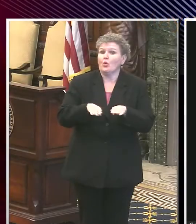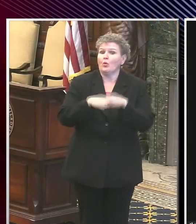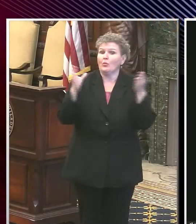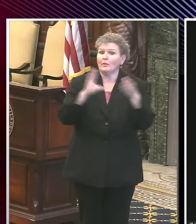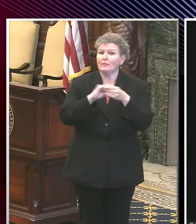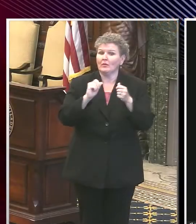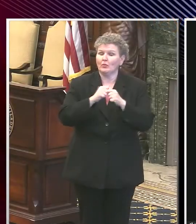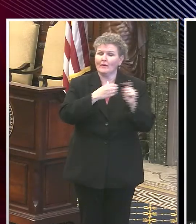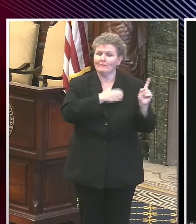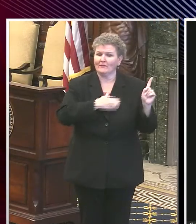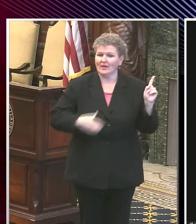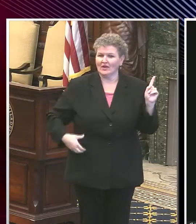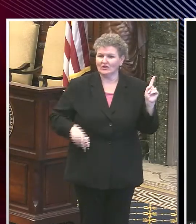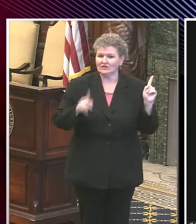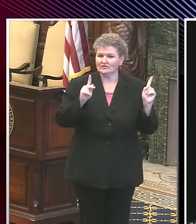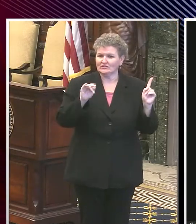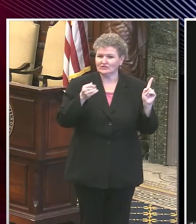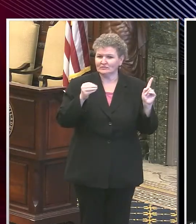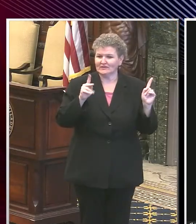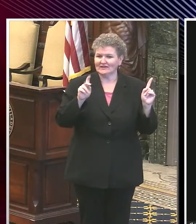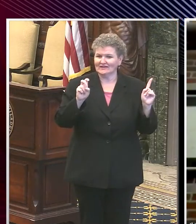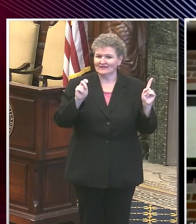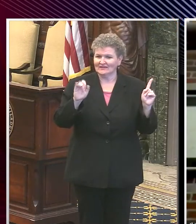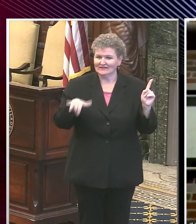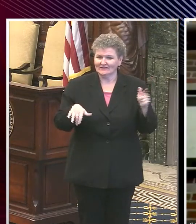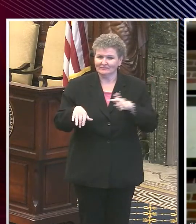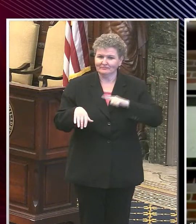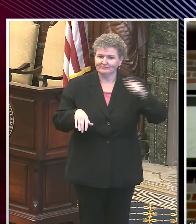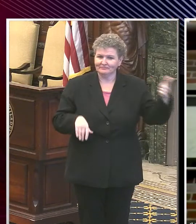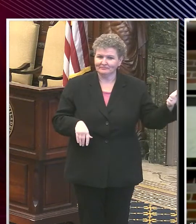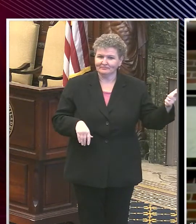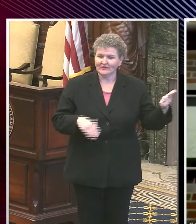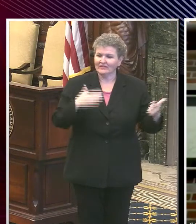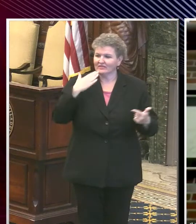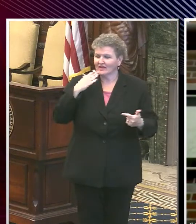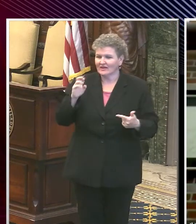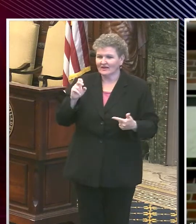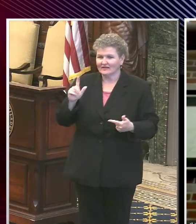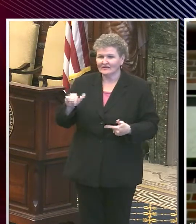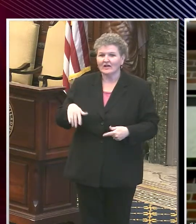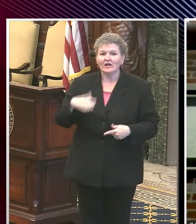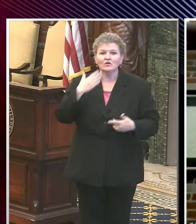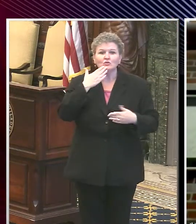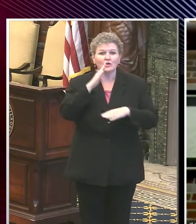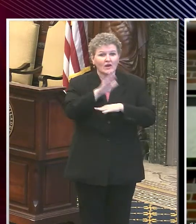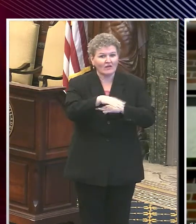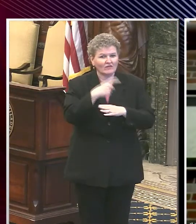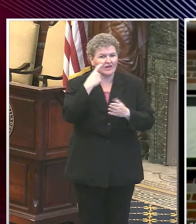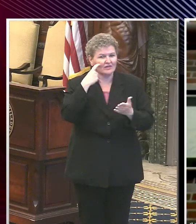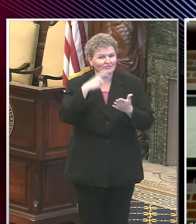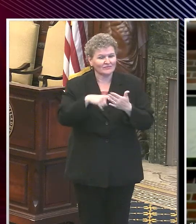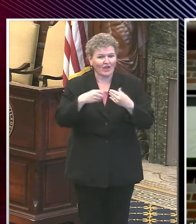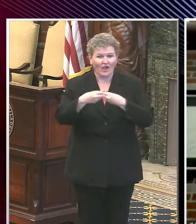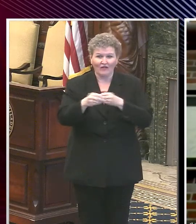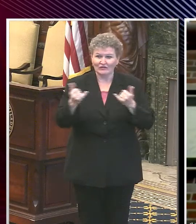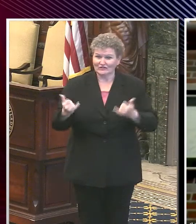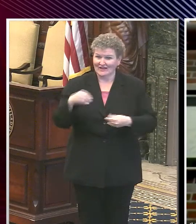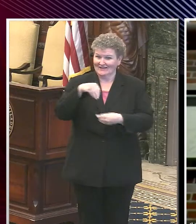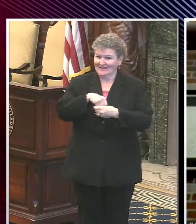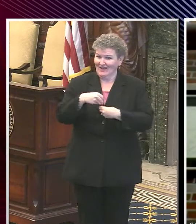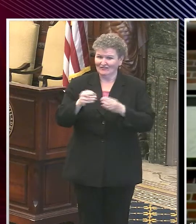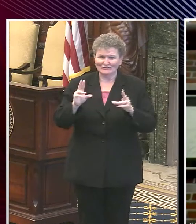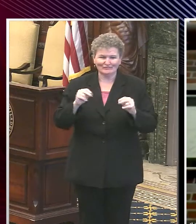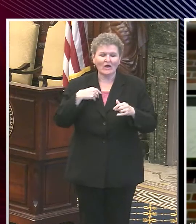Jim Kenney. Mayor, you have the floor. Thanks, Kelly, and good afternoon, everyone. As you can see, I'm not in the office today. I'm speaking from